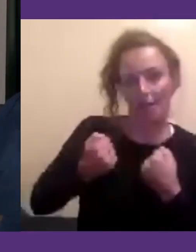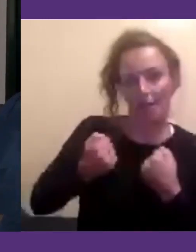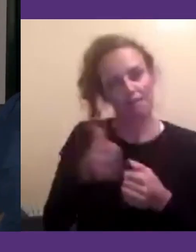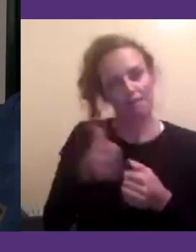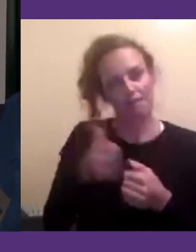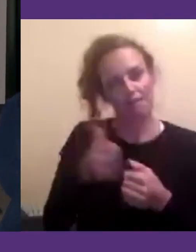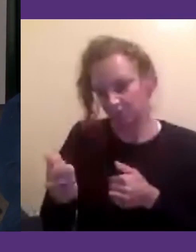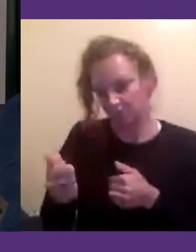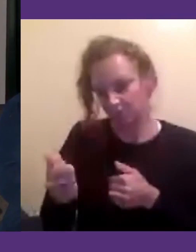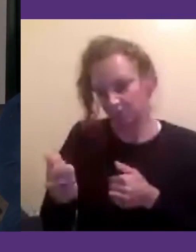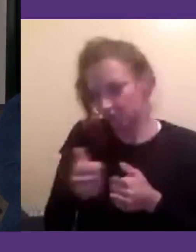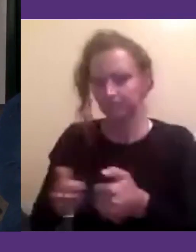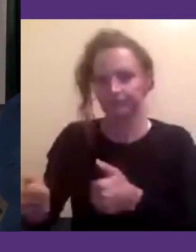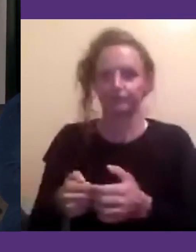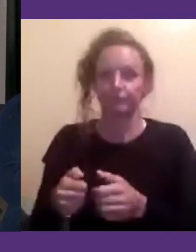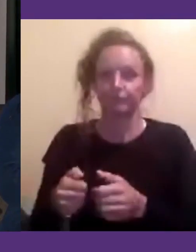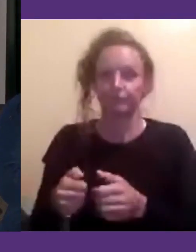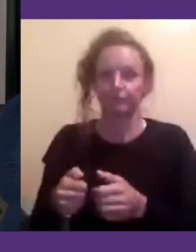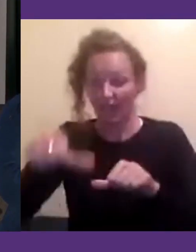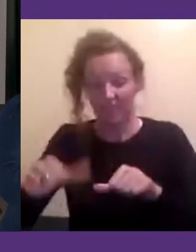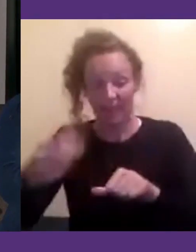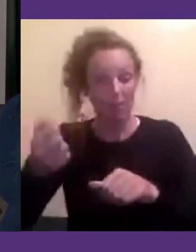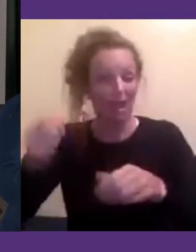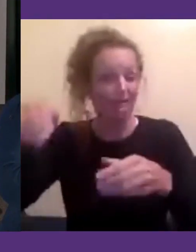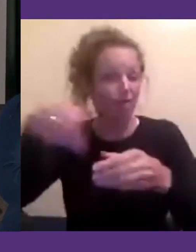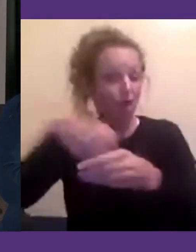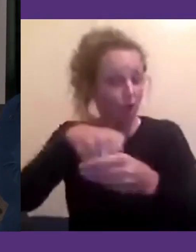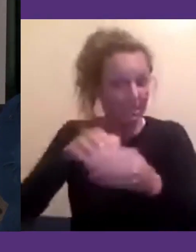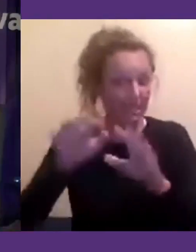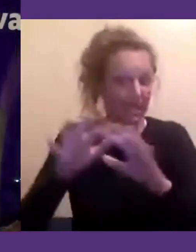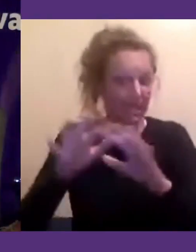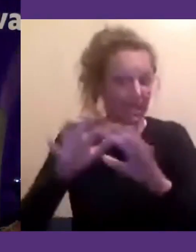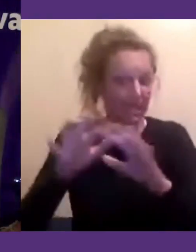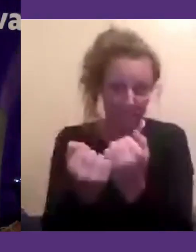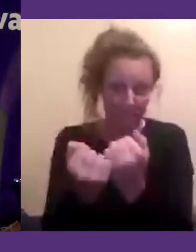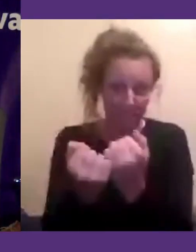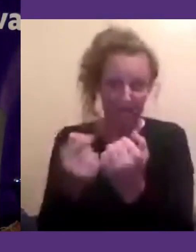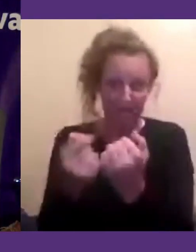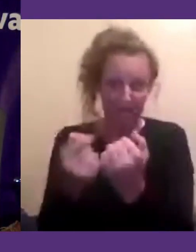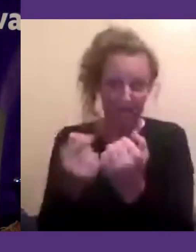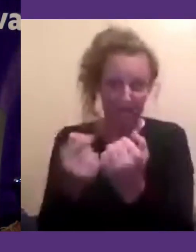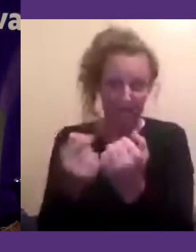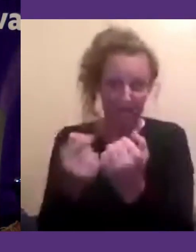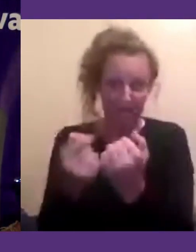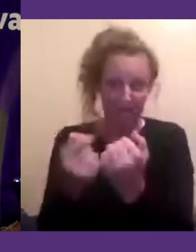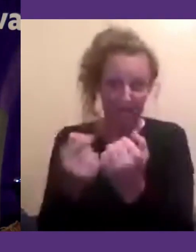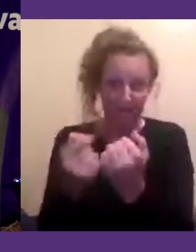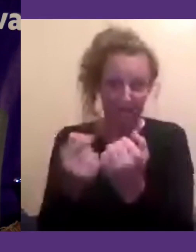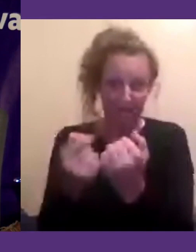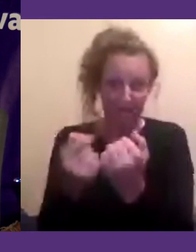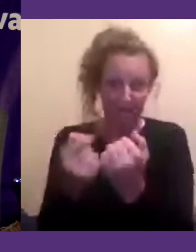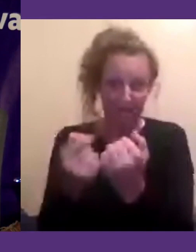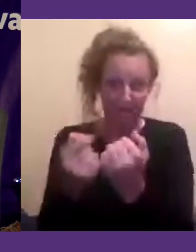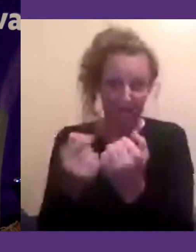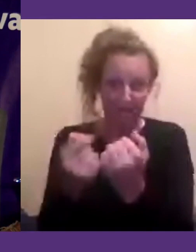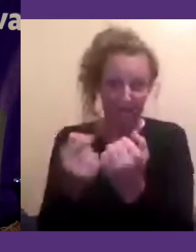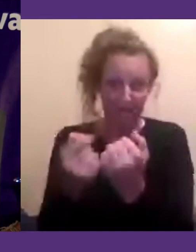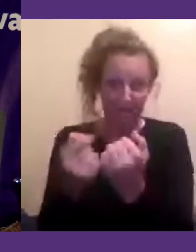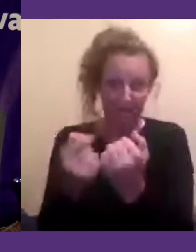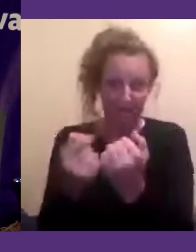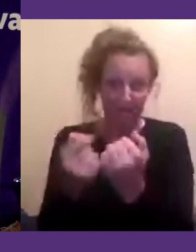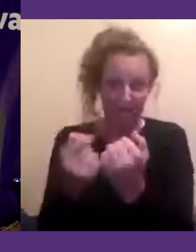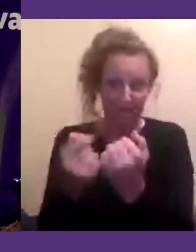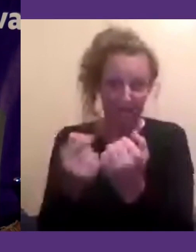YouTube. And, you know, videos get millions and millions of views. People want that content, you know, but they want it on social